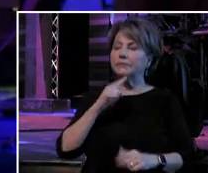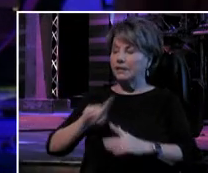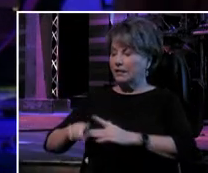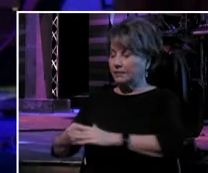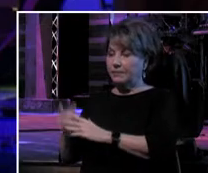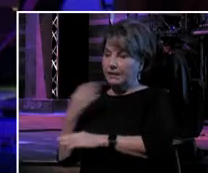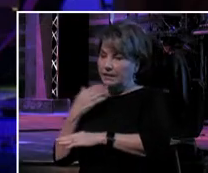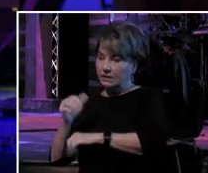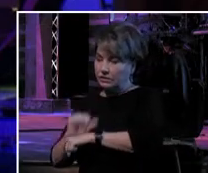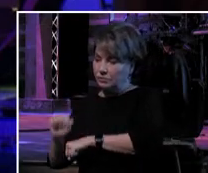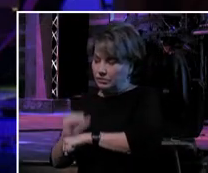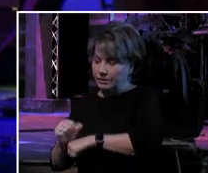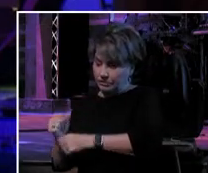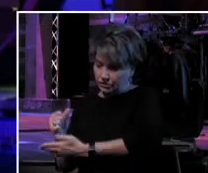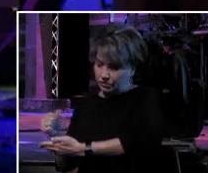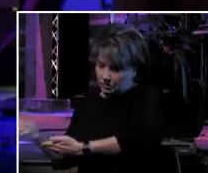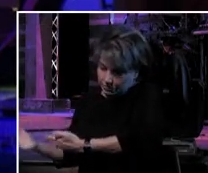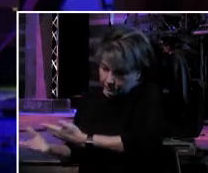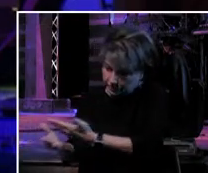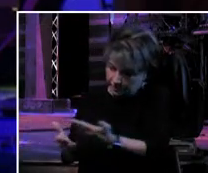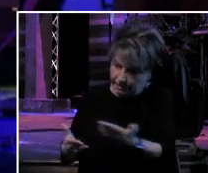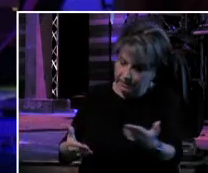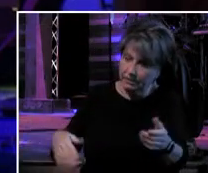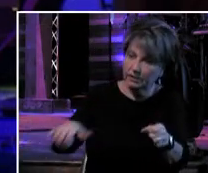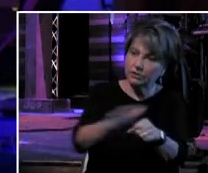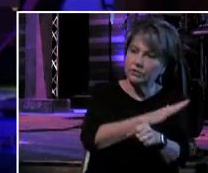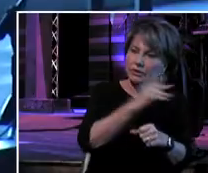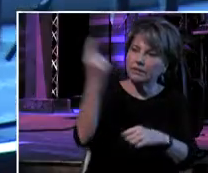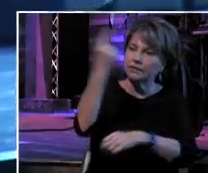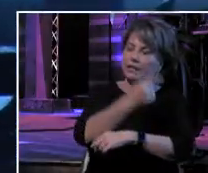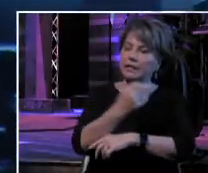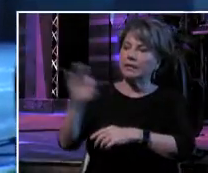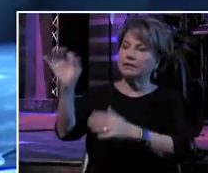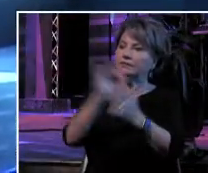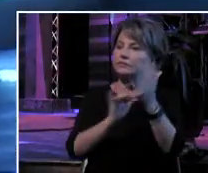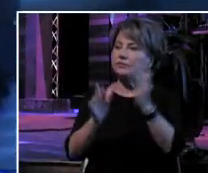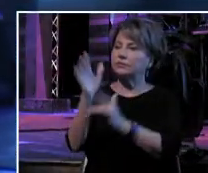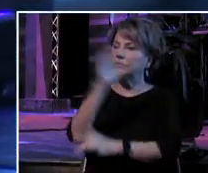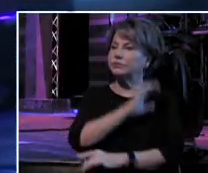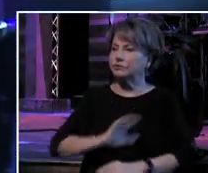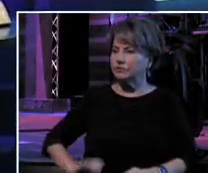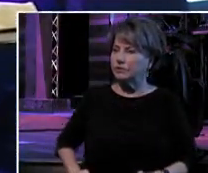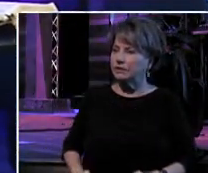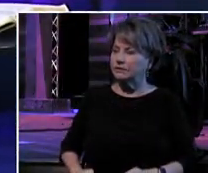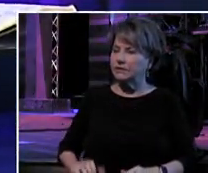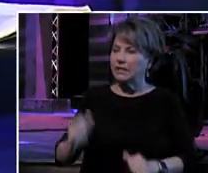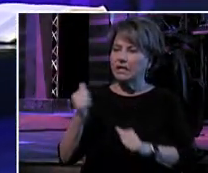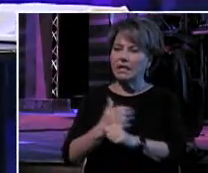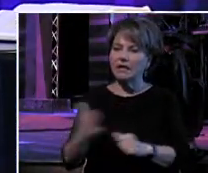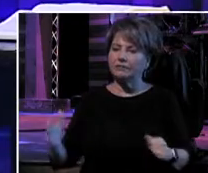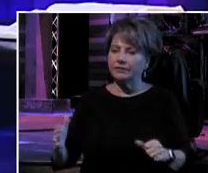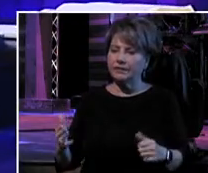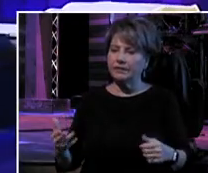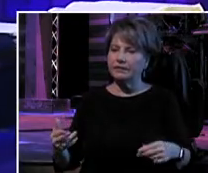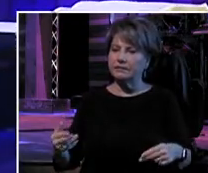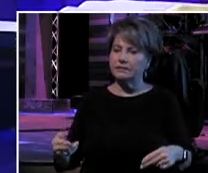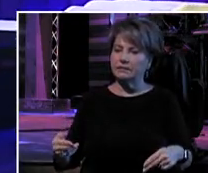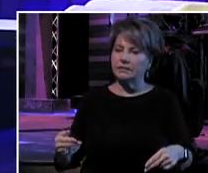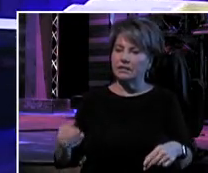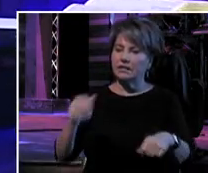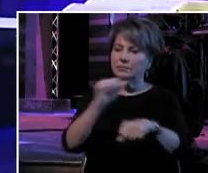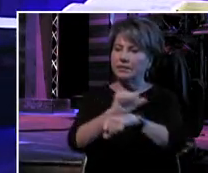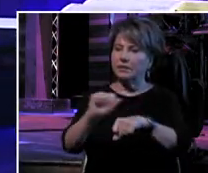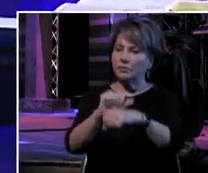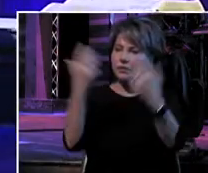work in you will bring it to completion at the day of Jesus Christ. So it's just incomplete. Everything, there's so much incomplete in this